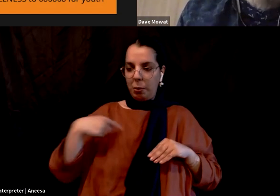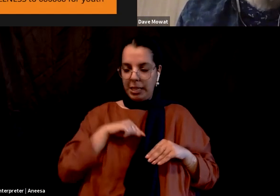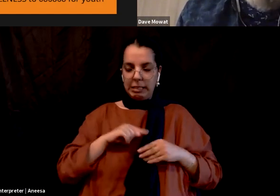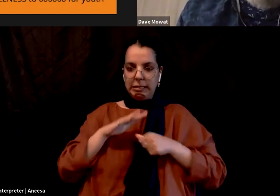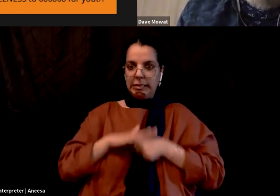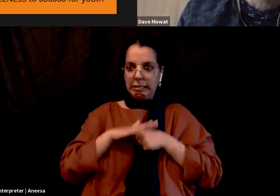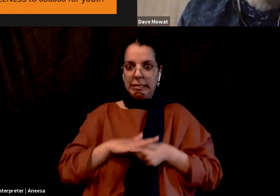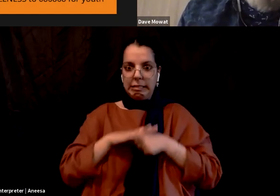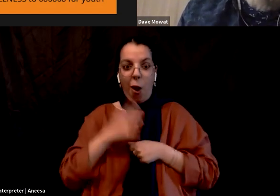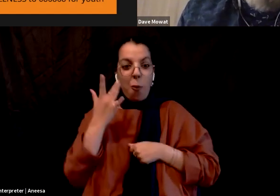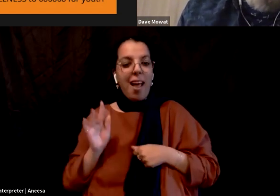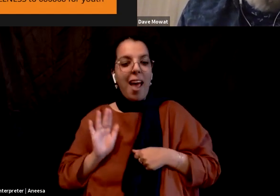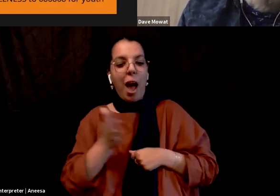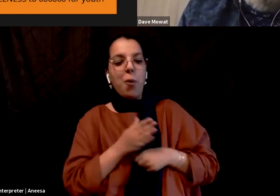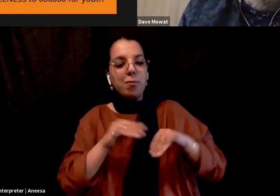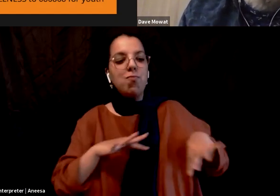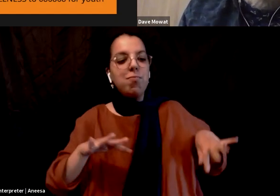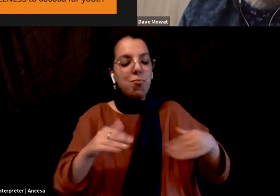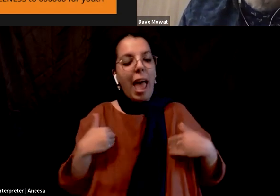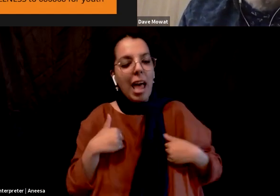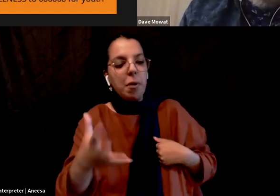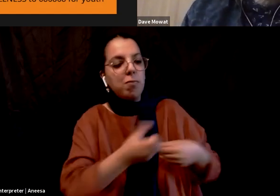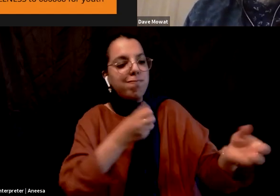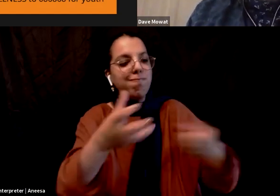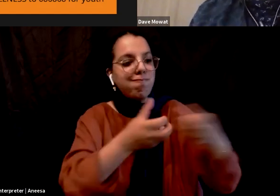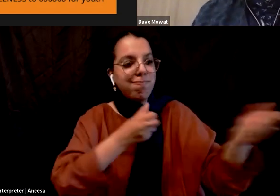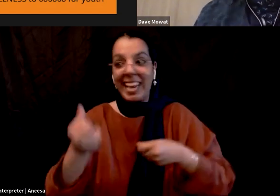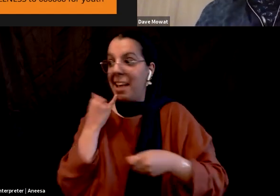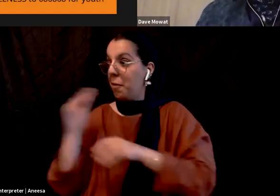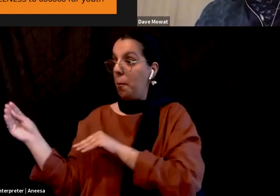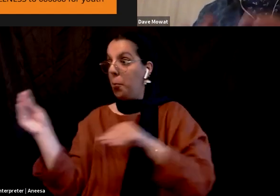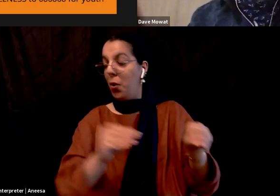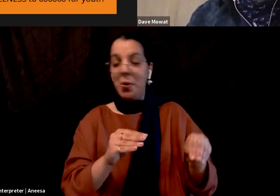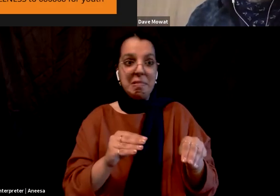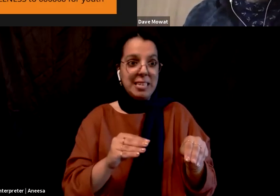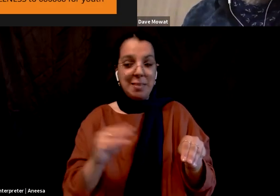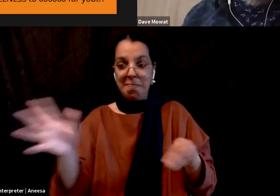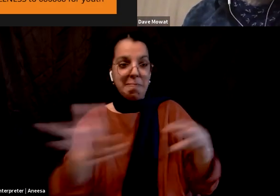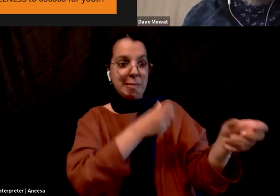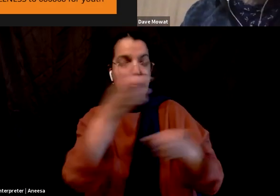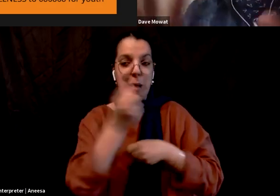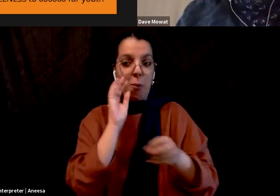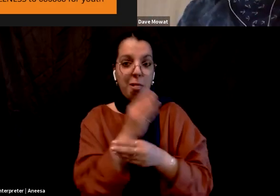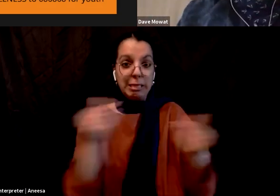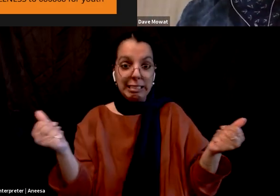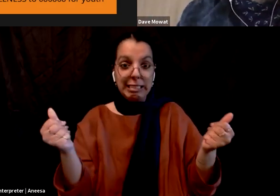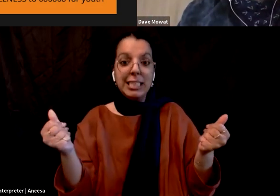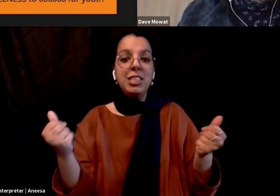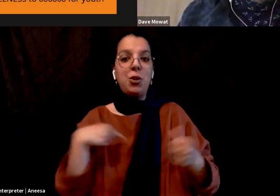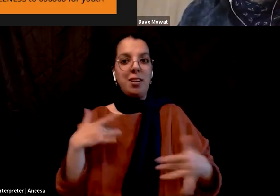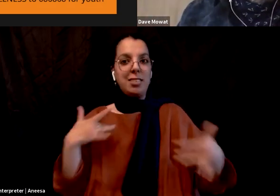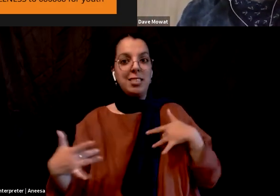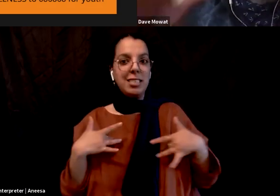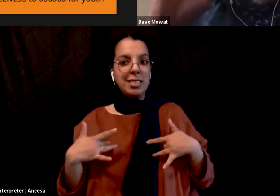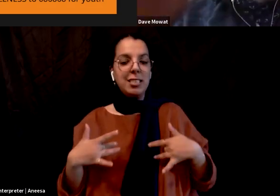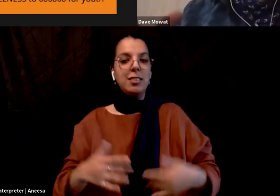our hunting grounds. And so, you know, in history, you can't take offense to